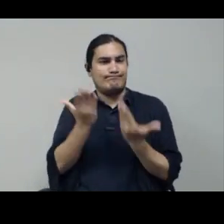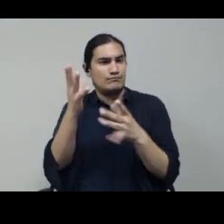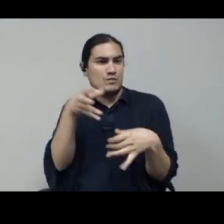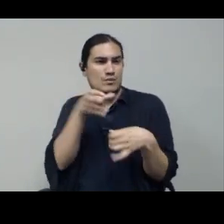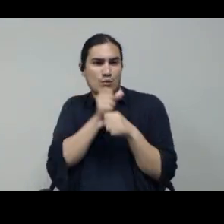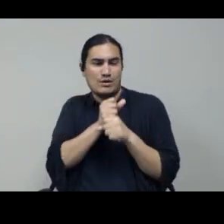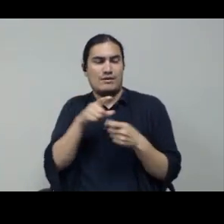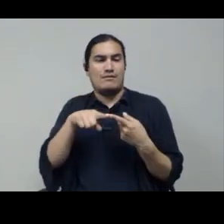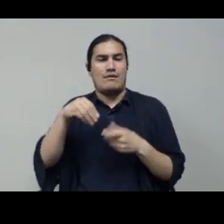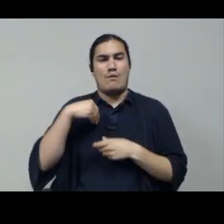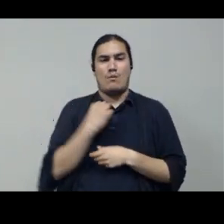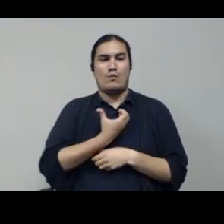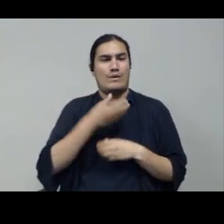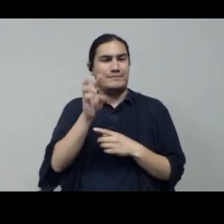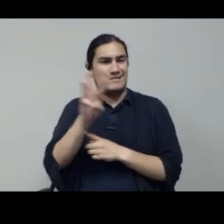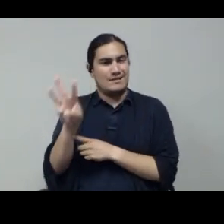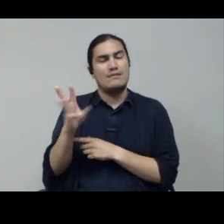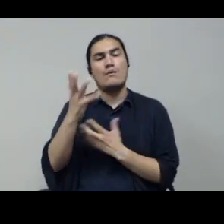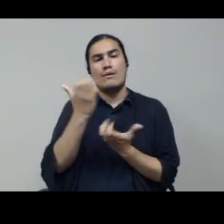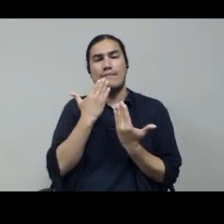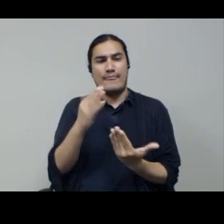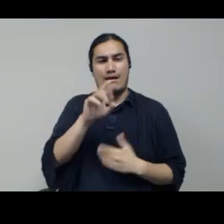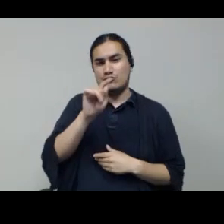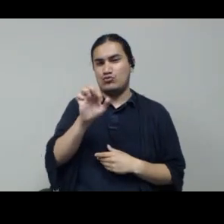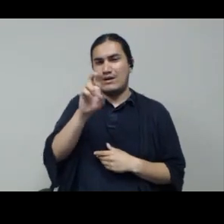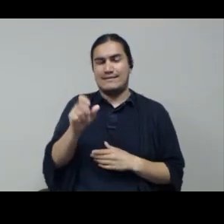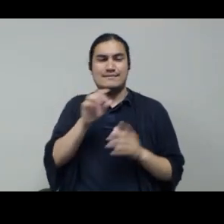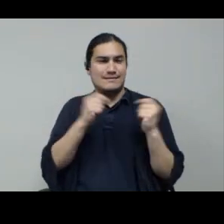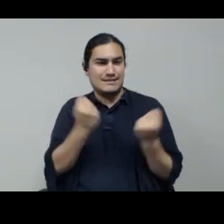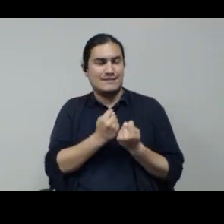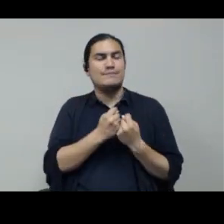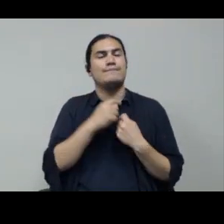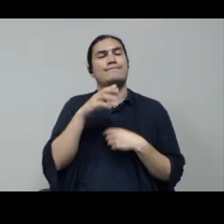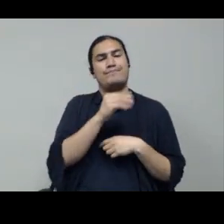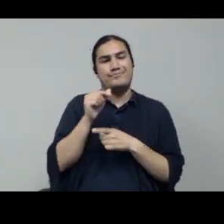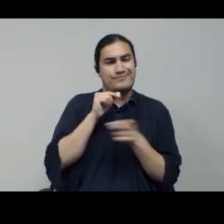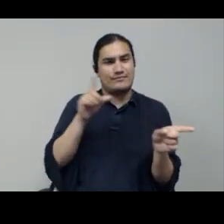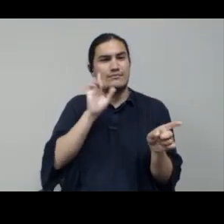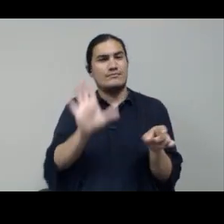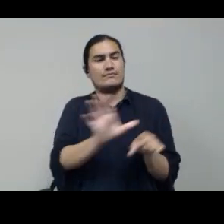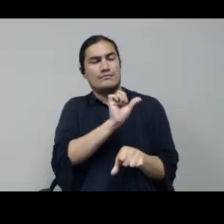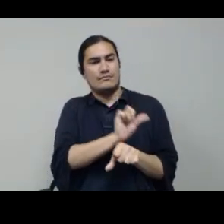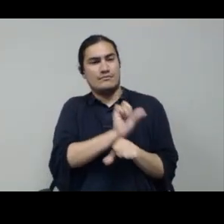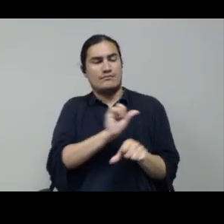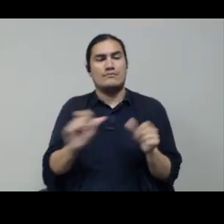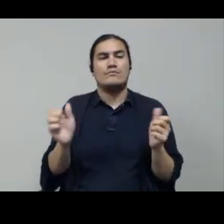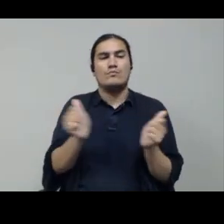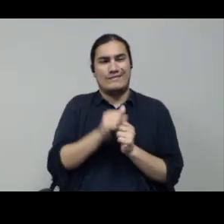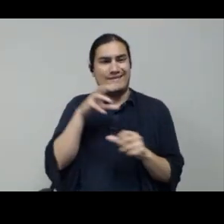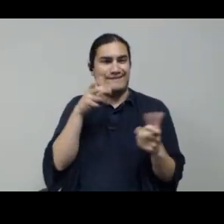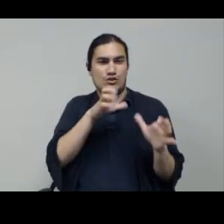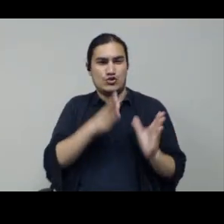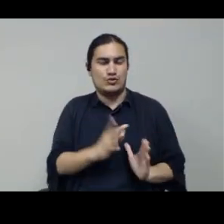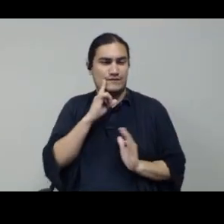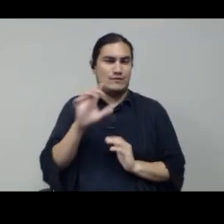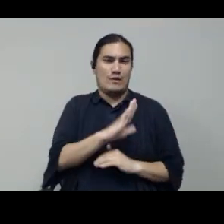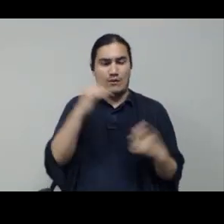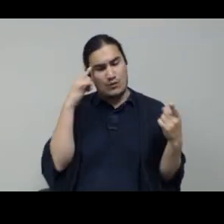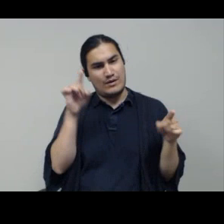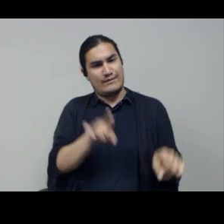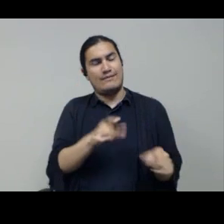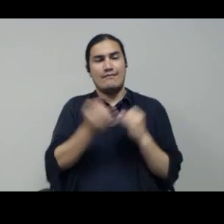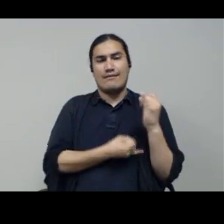website. I would like to thank the Caltrans team and Budget Chief Keith Duncan for their diligent work with stakeholders to reach this agreement. And finally,